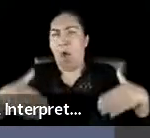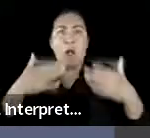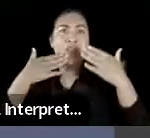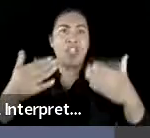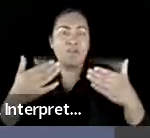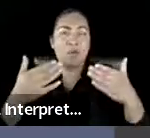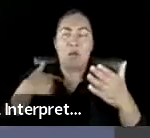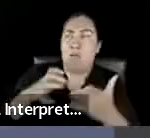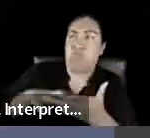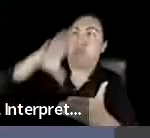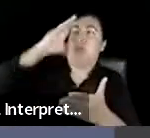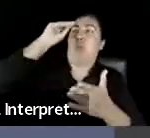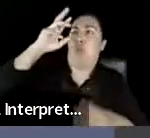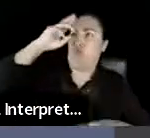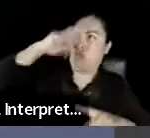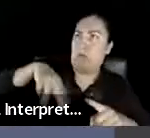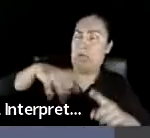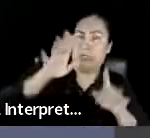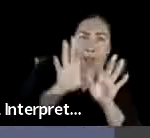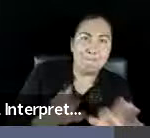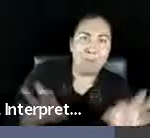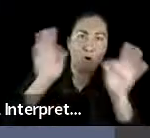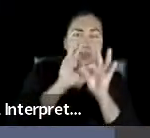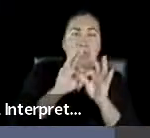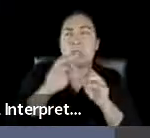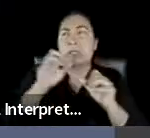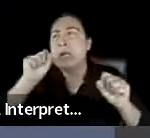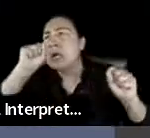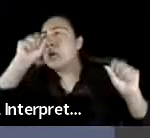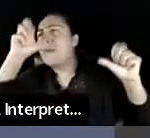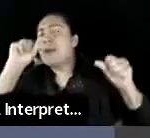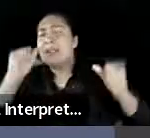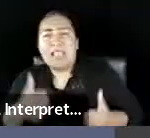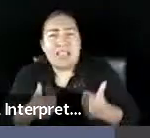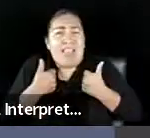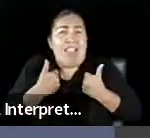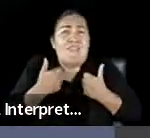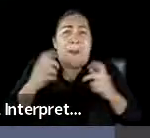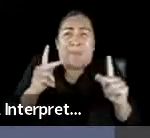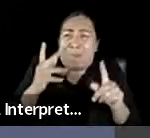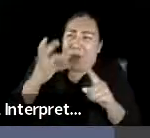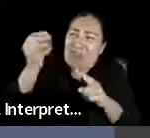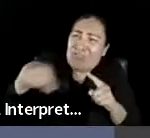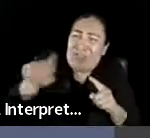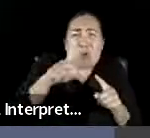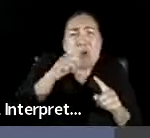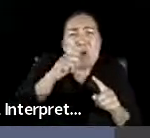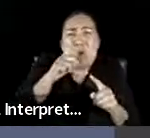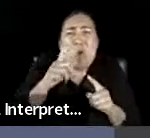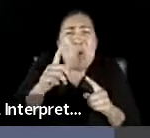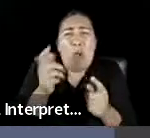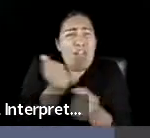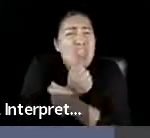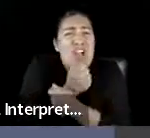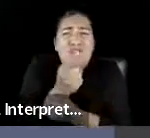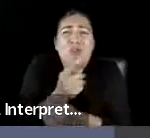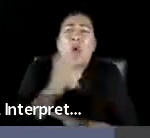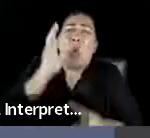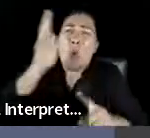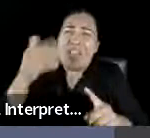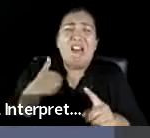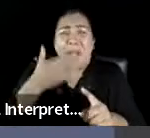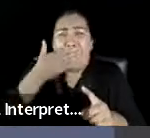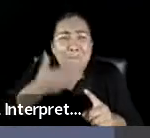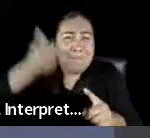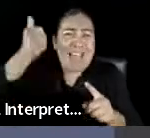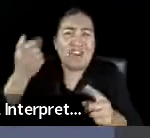and how amazing life can be, because there is people that love you, that there is better days. These are things that in that moment I